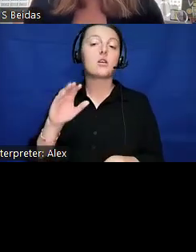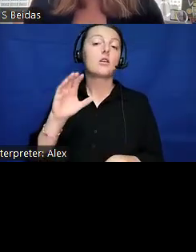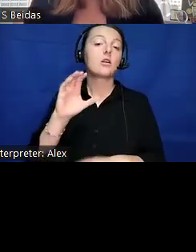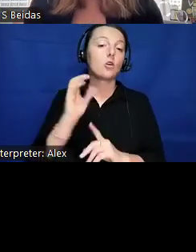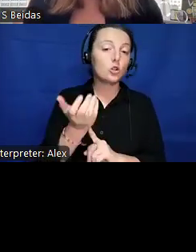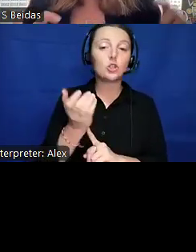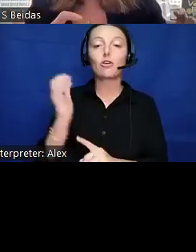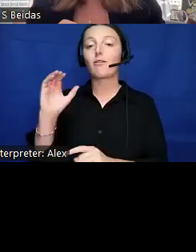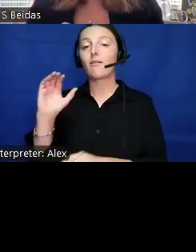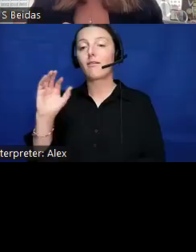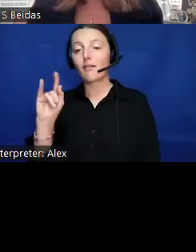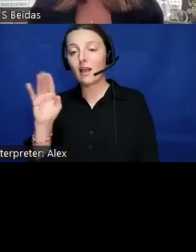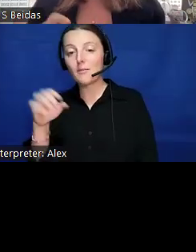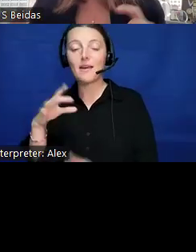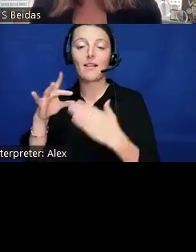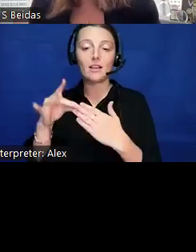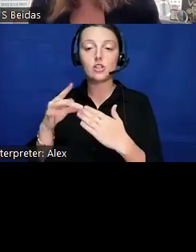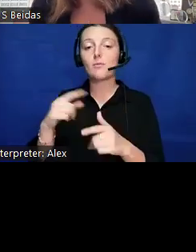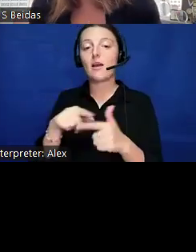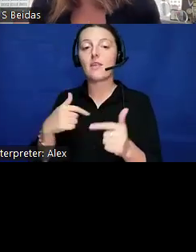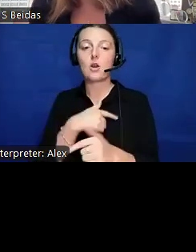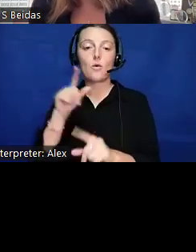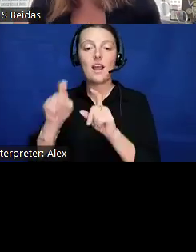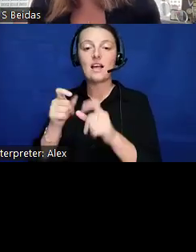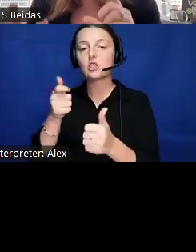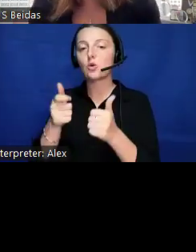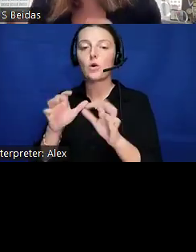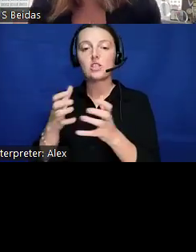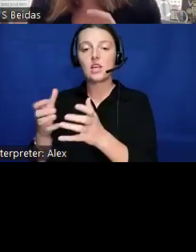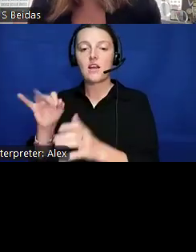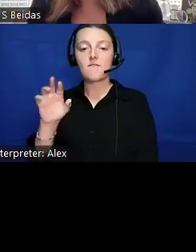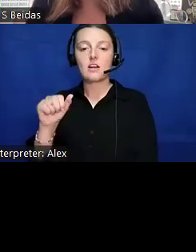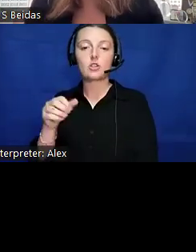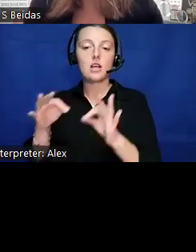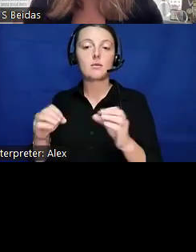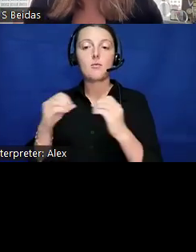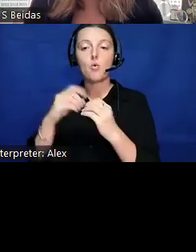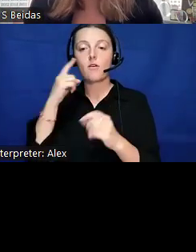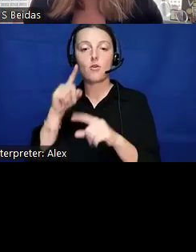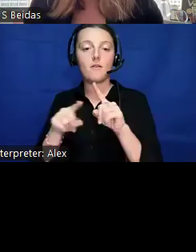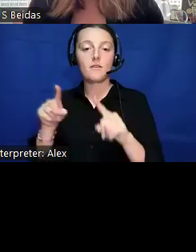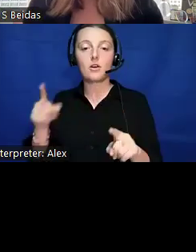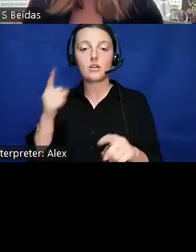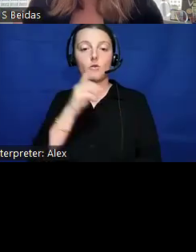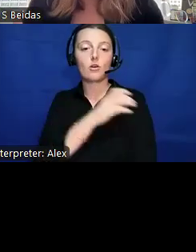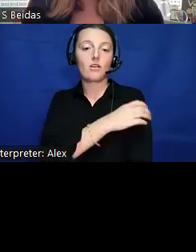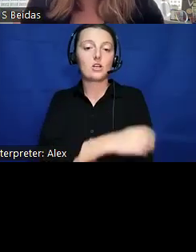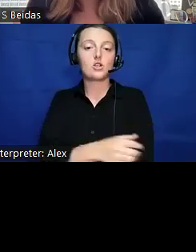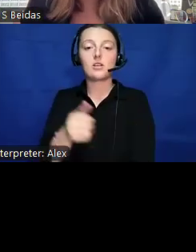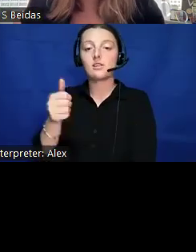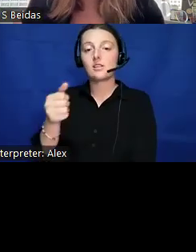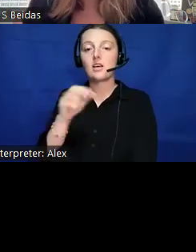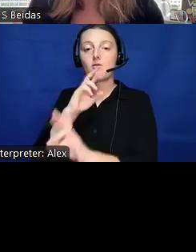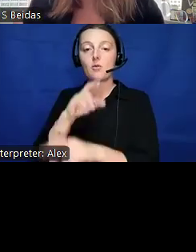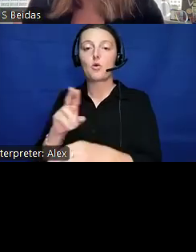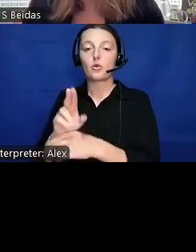leadership. And we asked which set of factors explain more of the variance in clinicians' self-reported use of evidence-based practice. And what